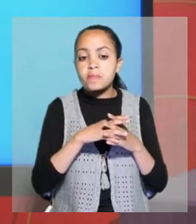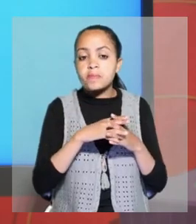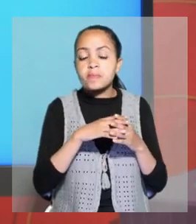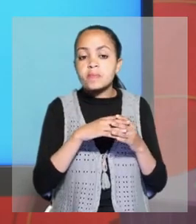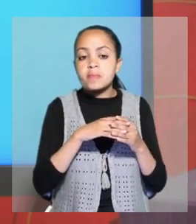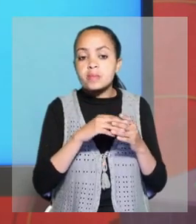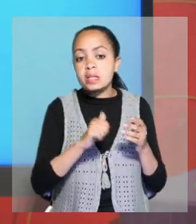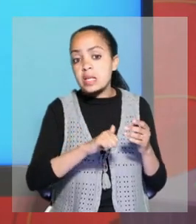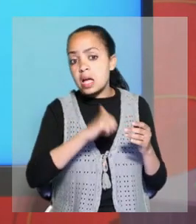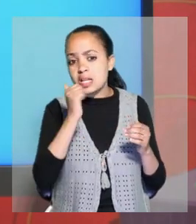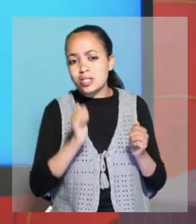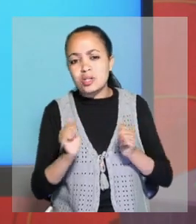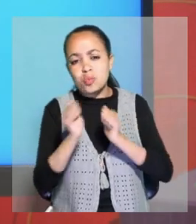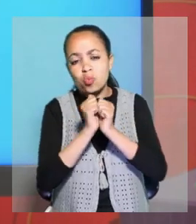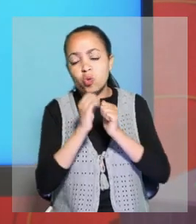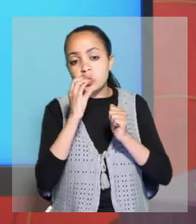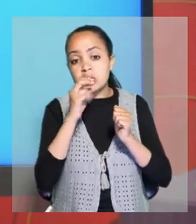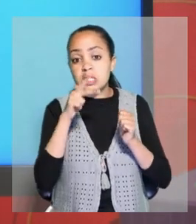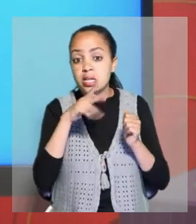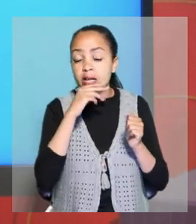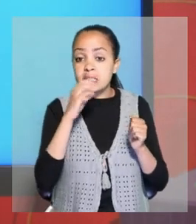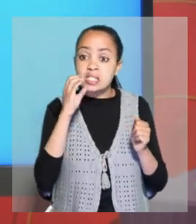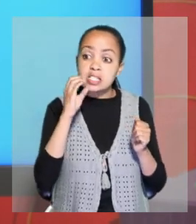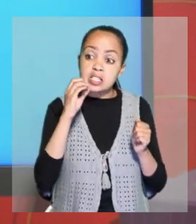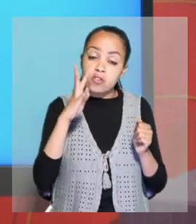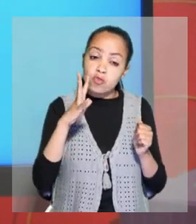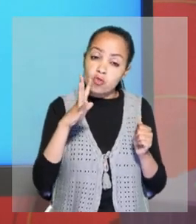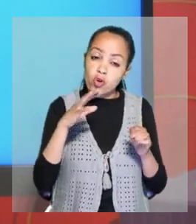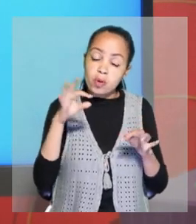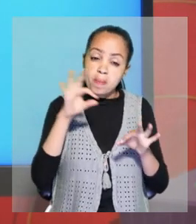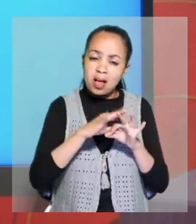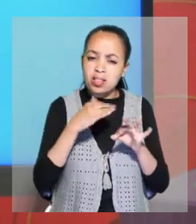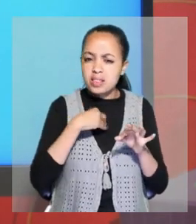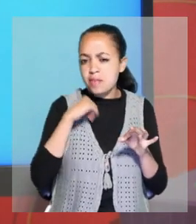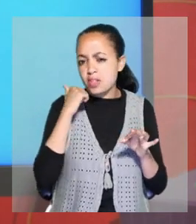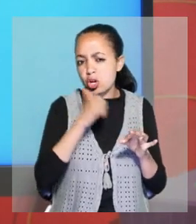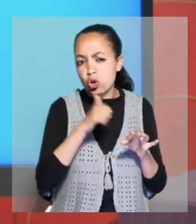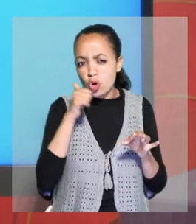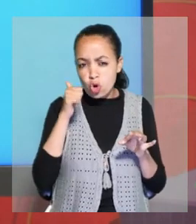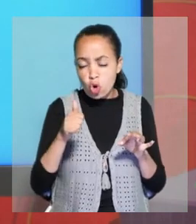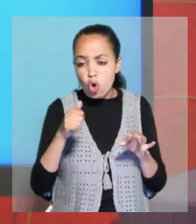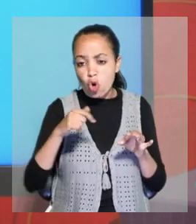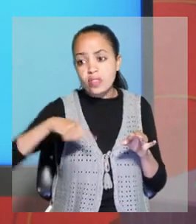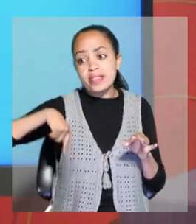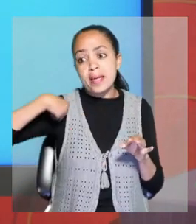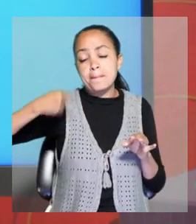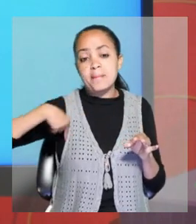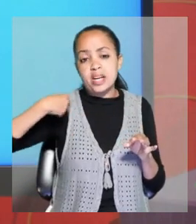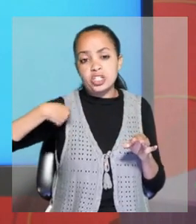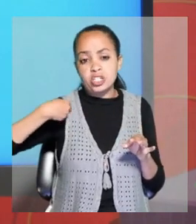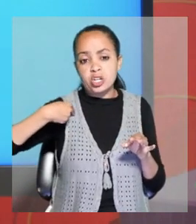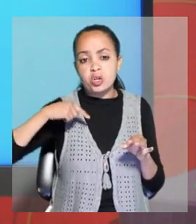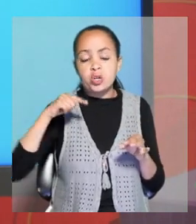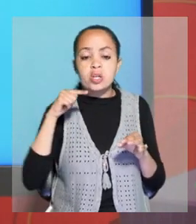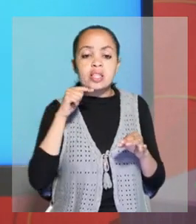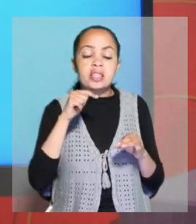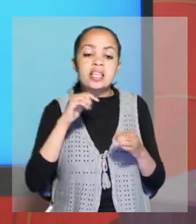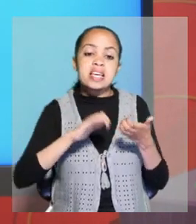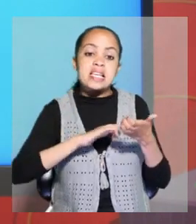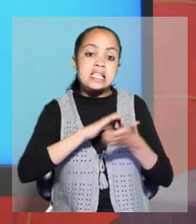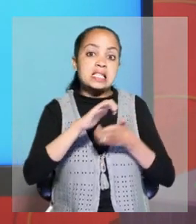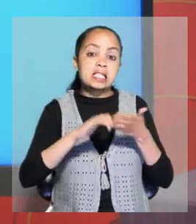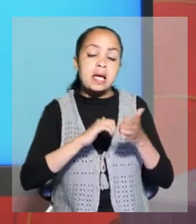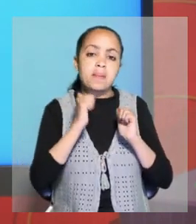Else, both C3 and the C4 plants have their own optimum temperature at which their enzyme